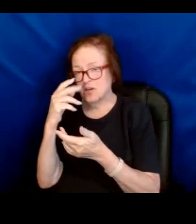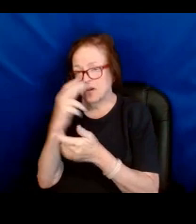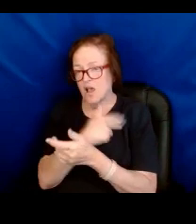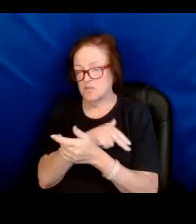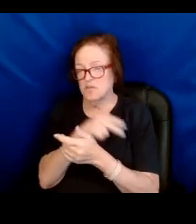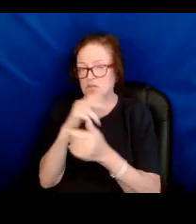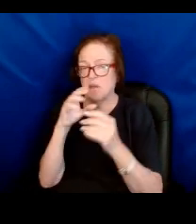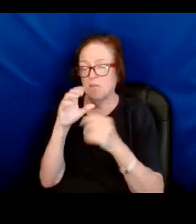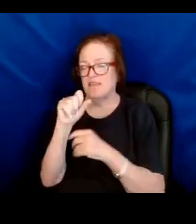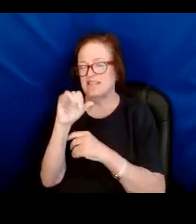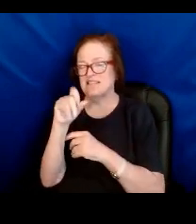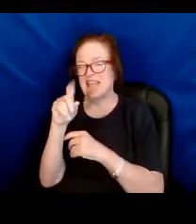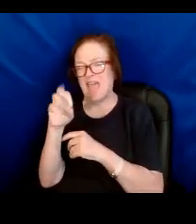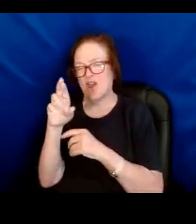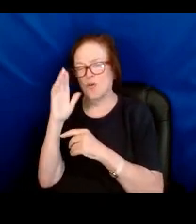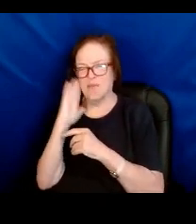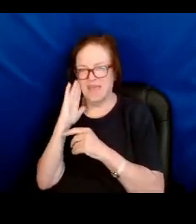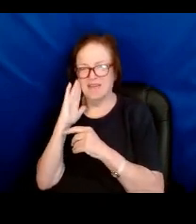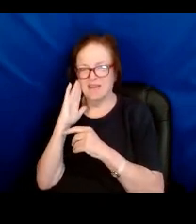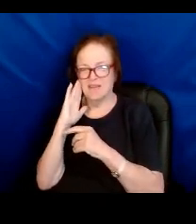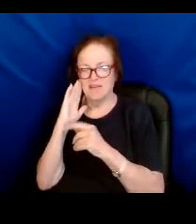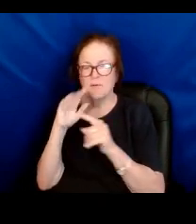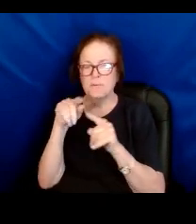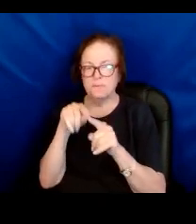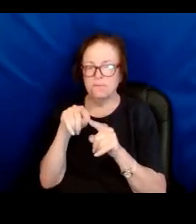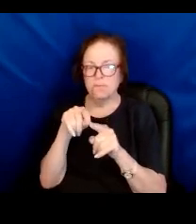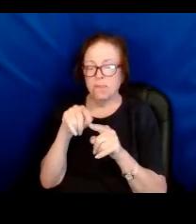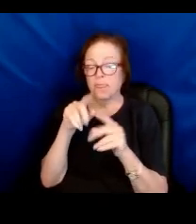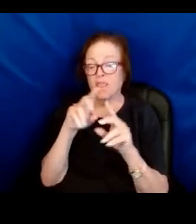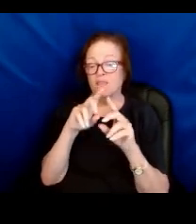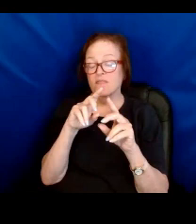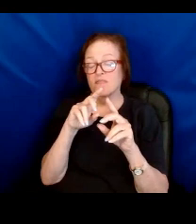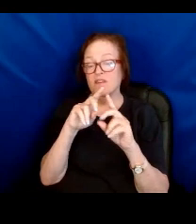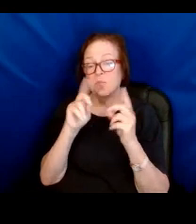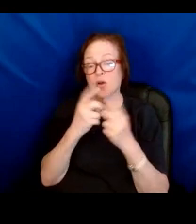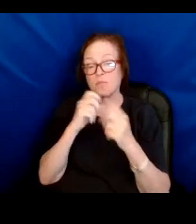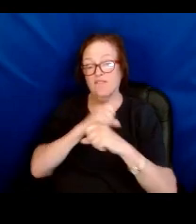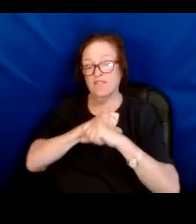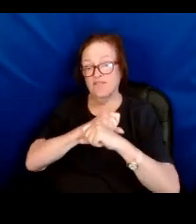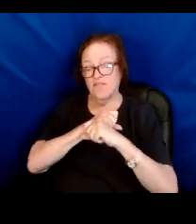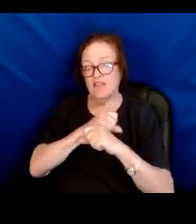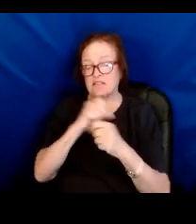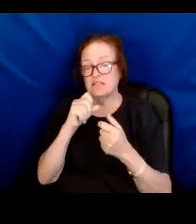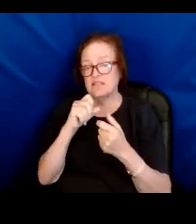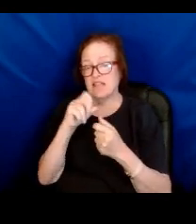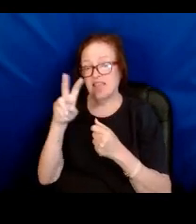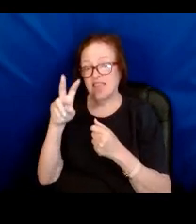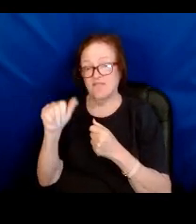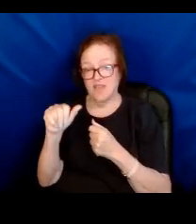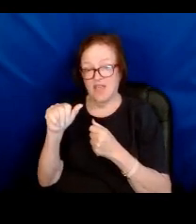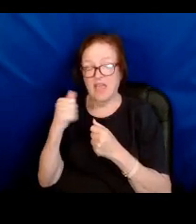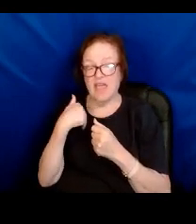bed. The Department of Defense and Department of Veterans Affairs each have their own periodic reports that